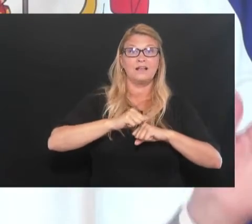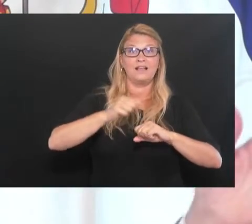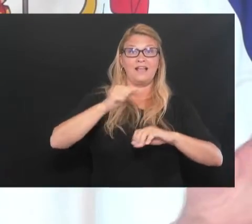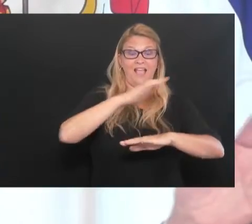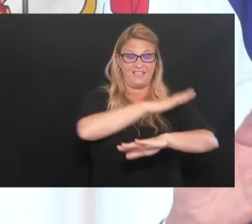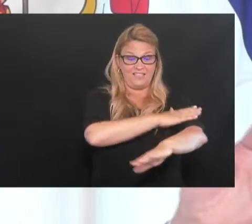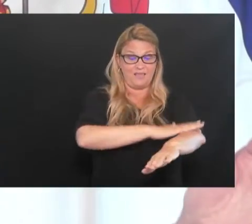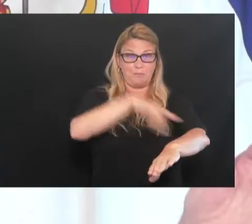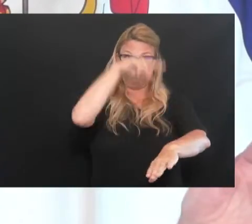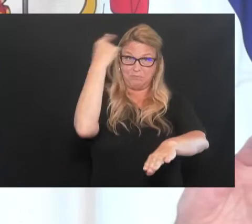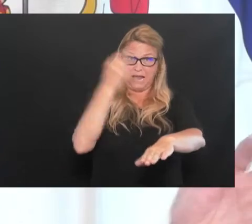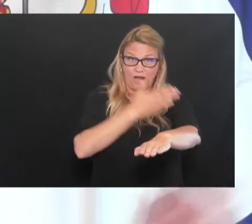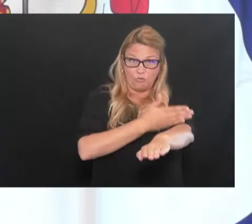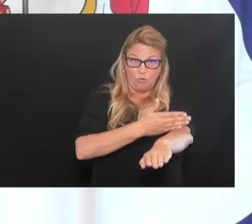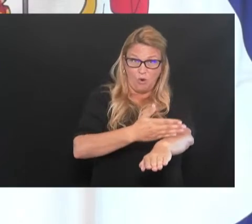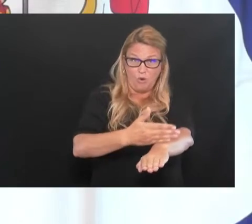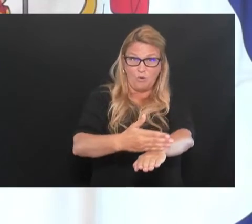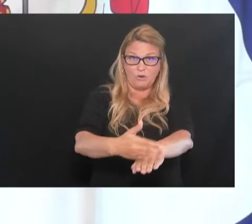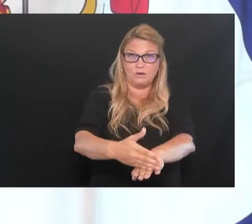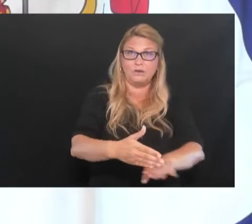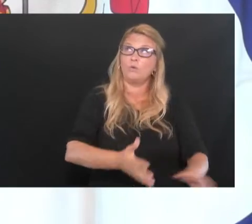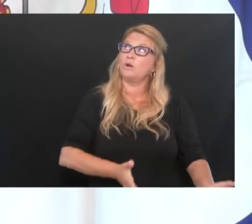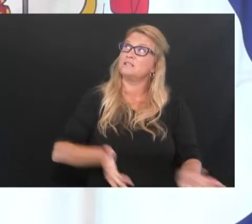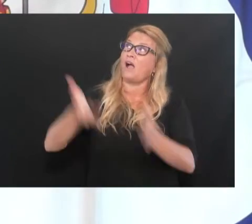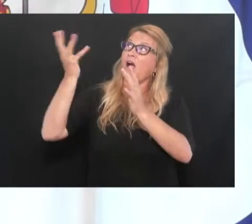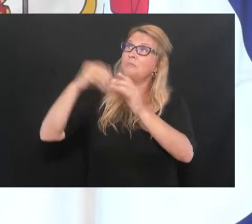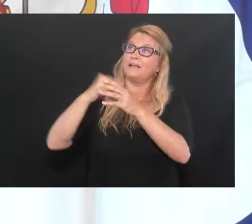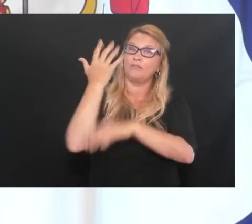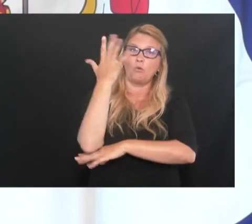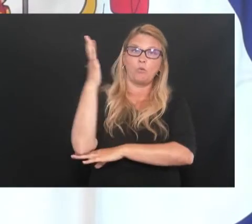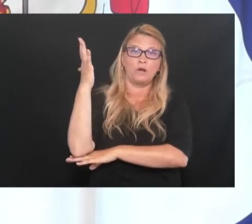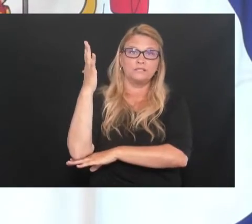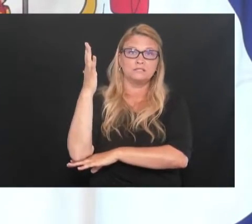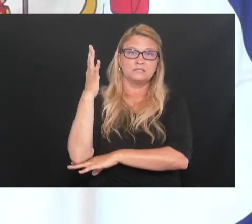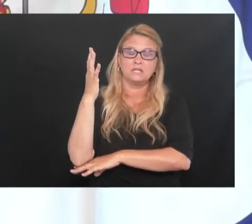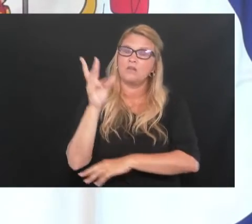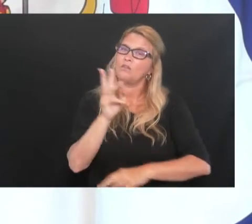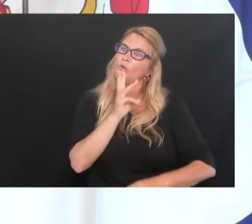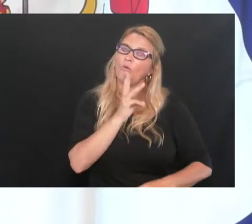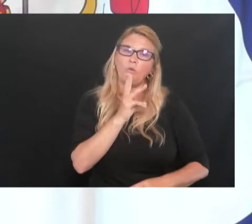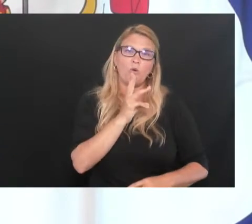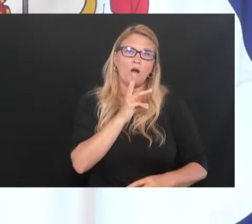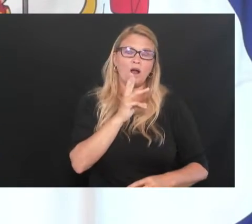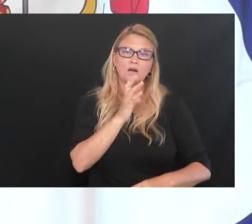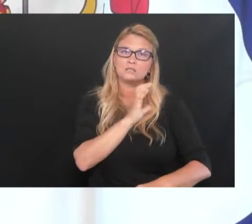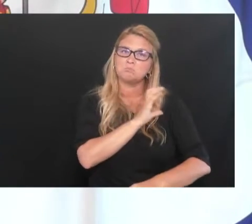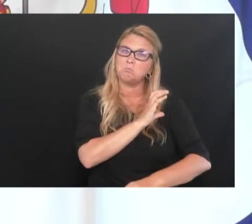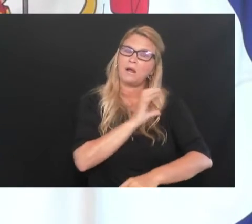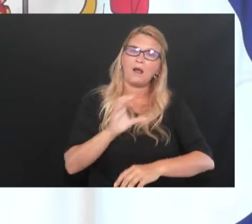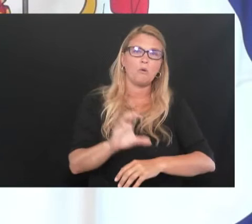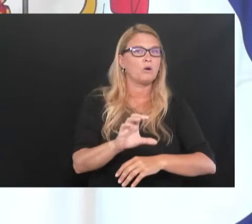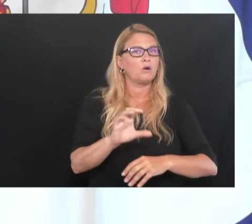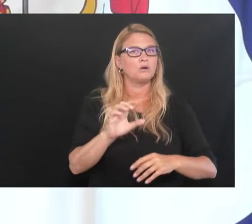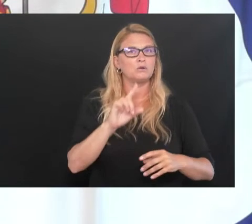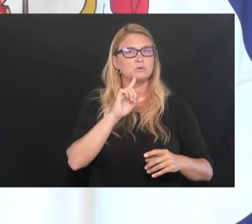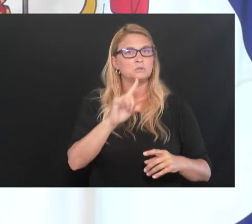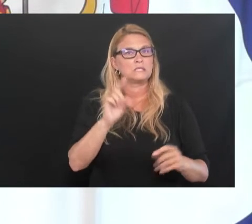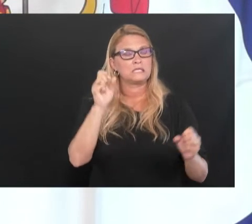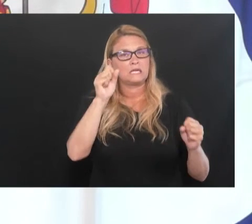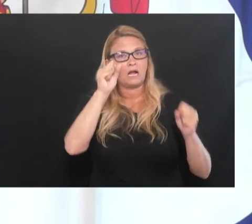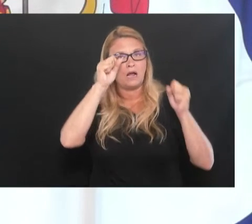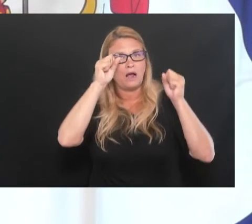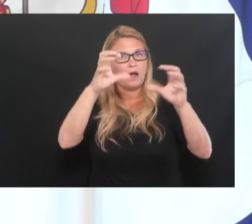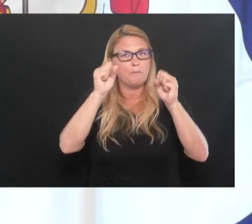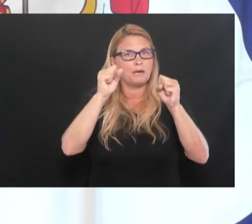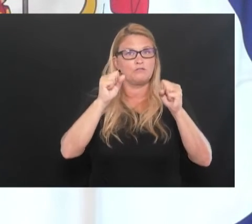was lying up in the woods. The power of the water was unbelievable. You know, but the power